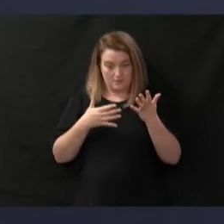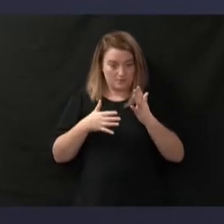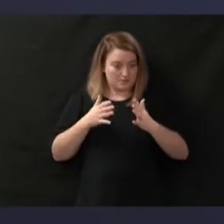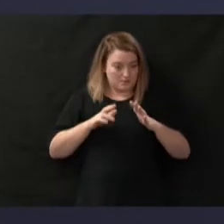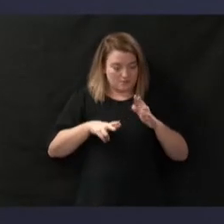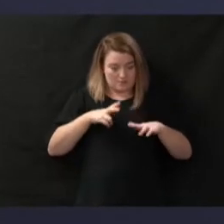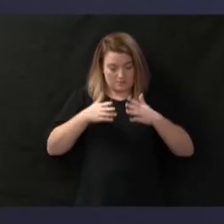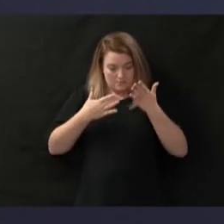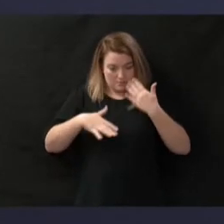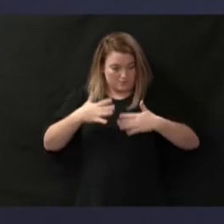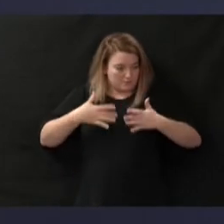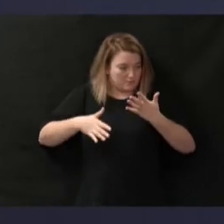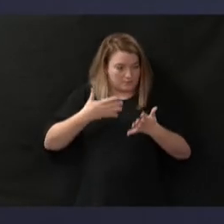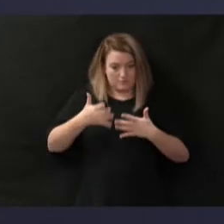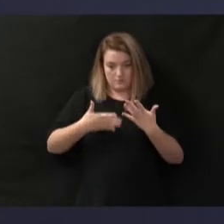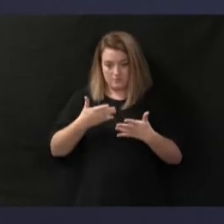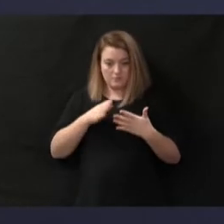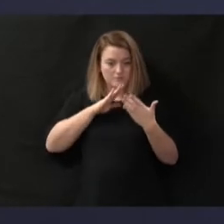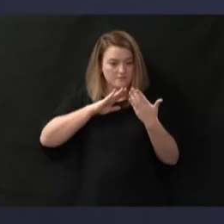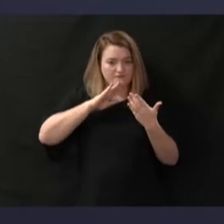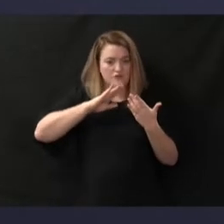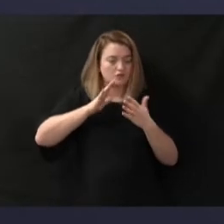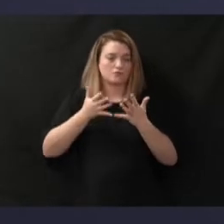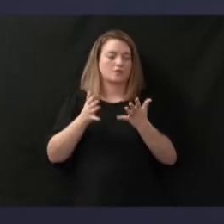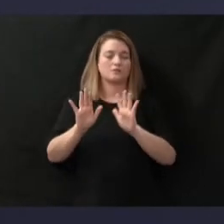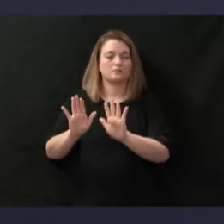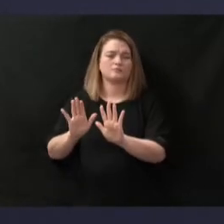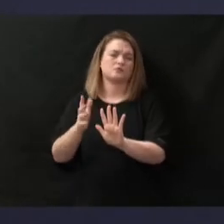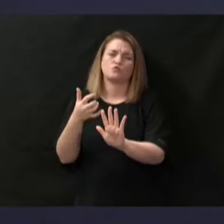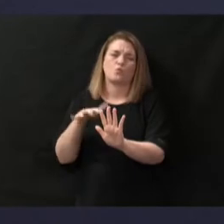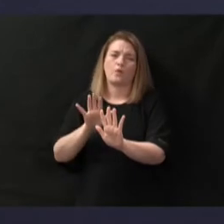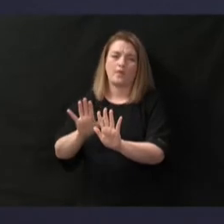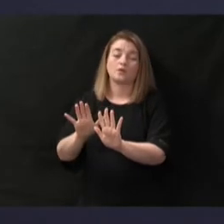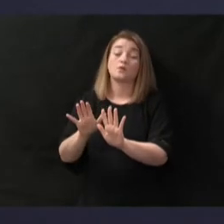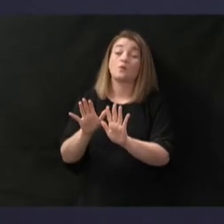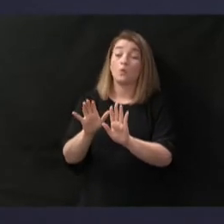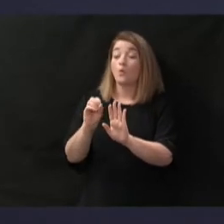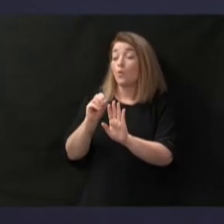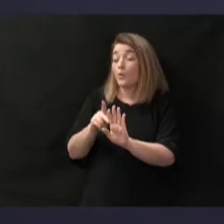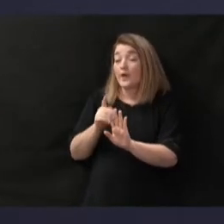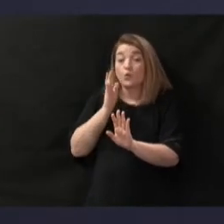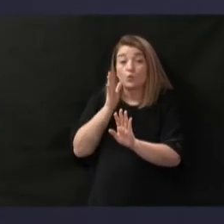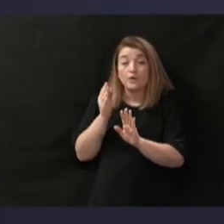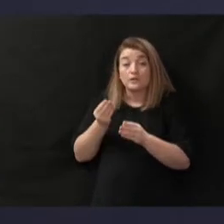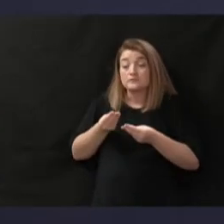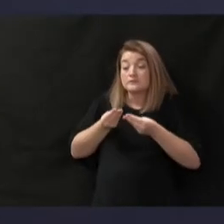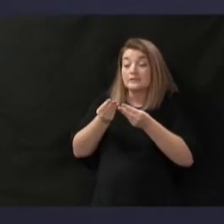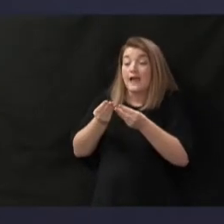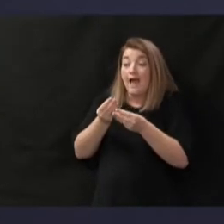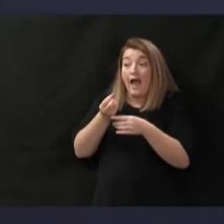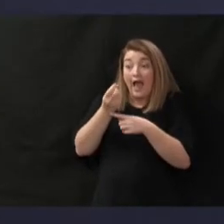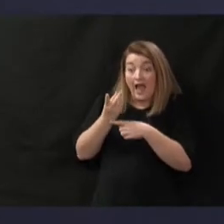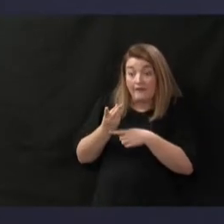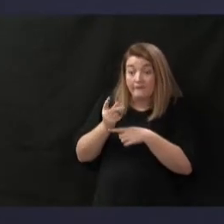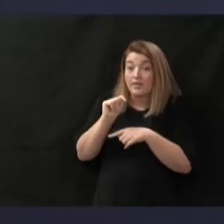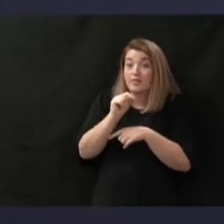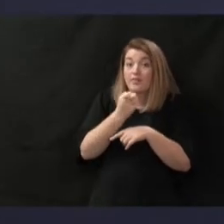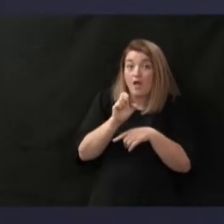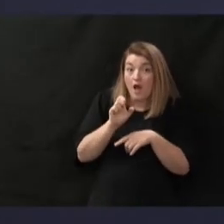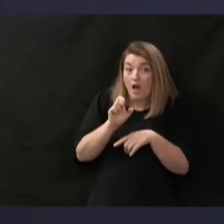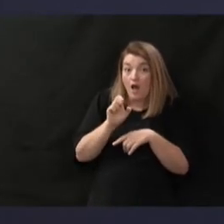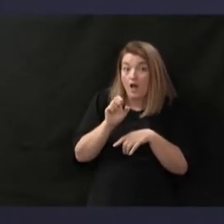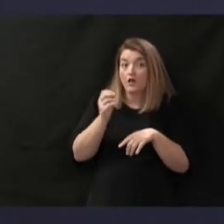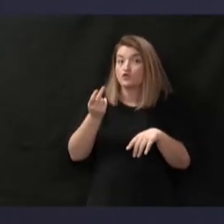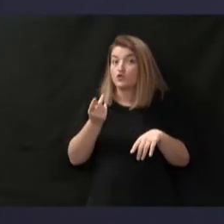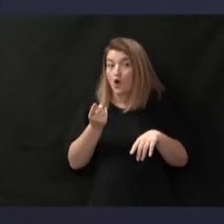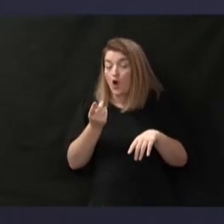So I do that for those who need it. So I'll say, the dog will jump. The dog will jump. Okay, write that. And then on